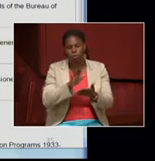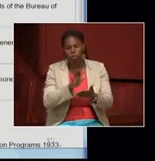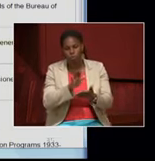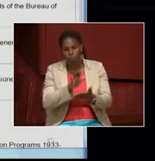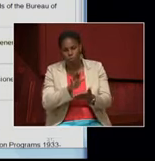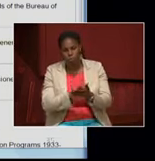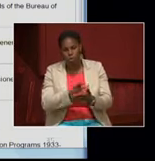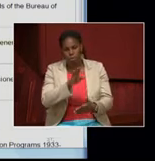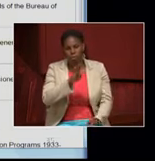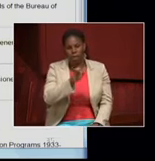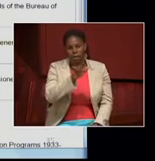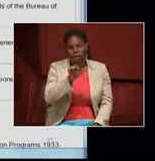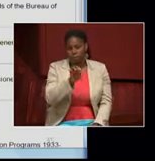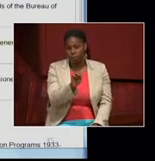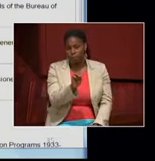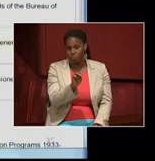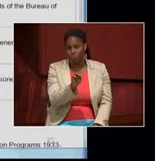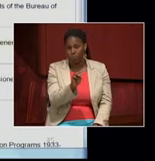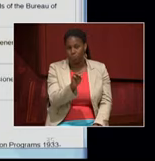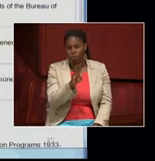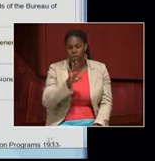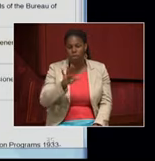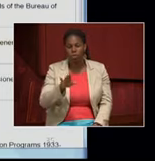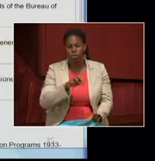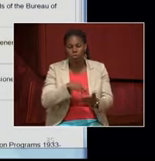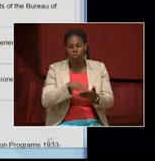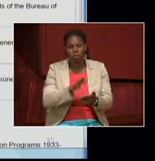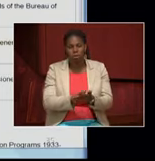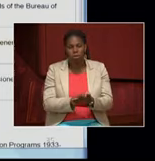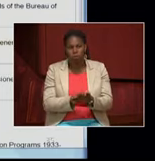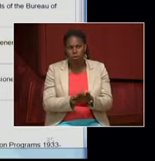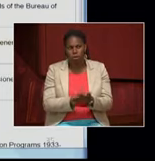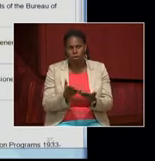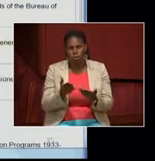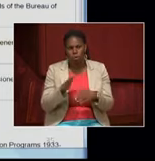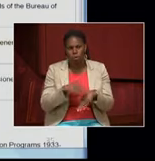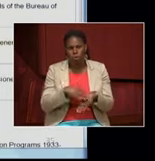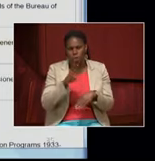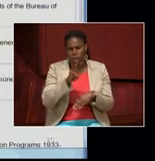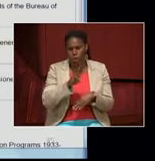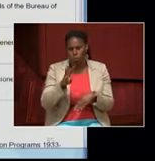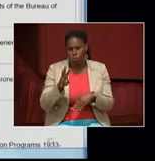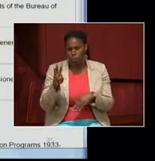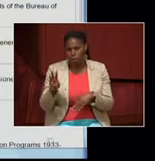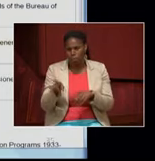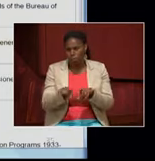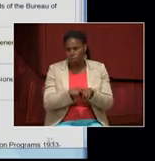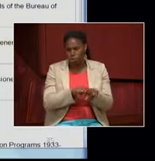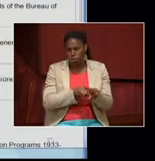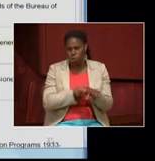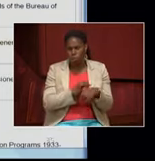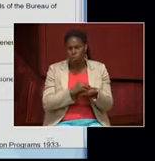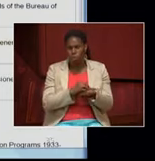Management, BLM. And of course, those records are also on the BLM website. There are a number of them. If you